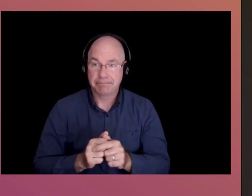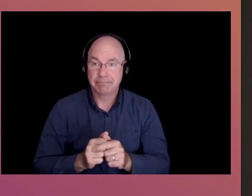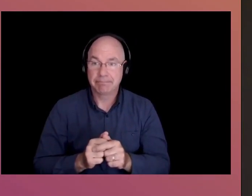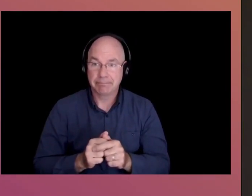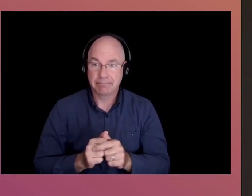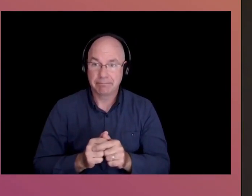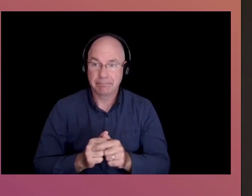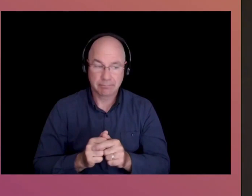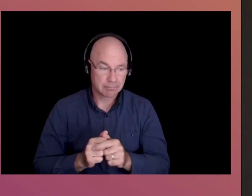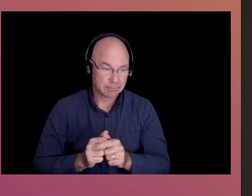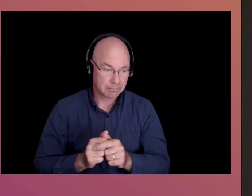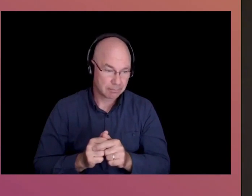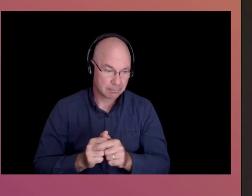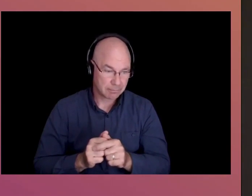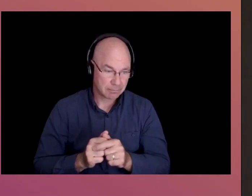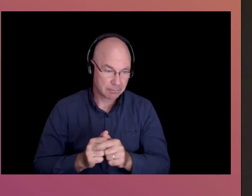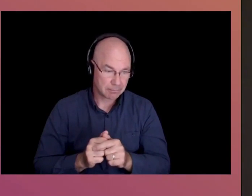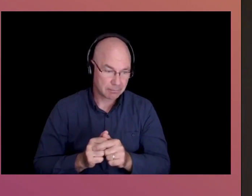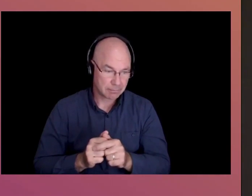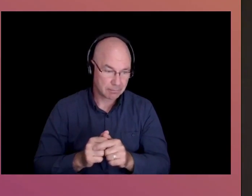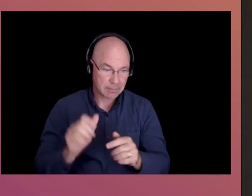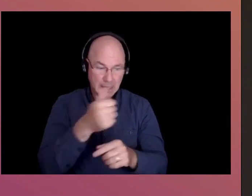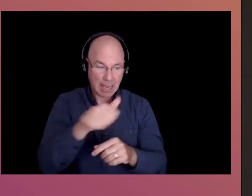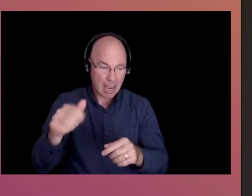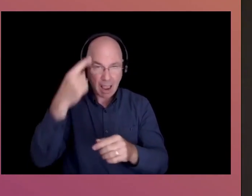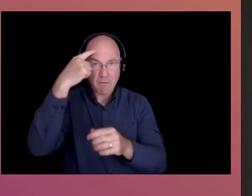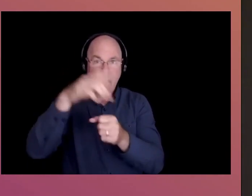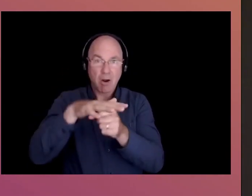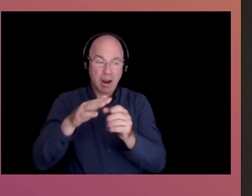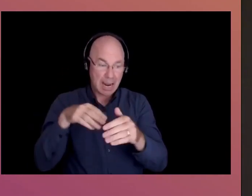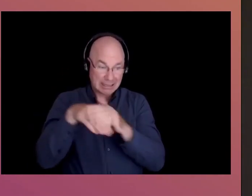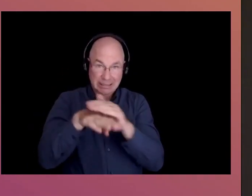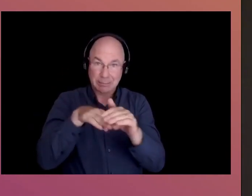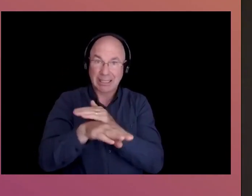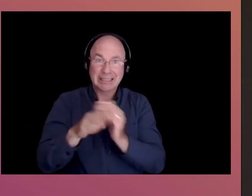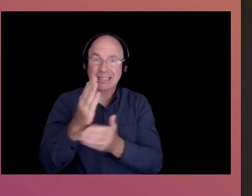any unrelated areas for accessibility. But, you